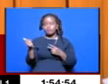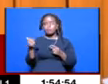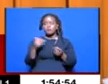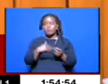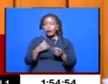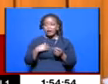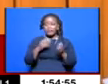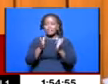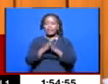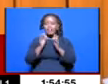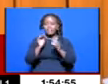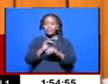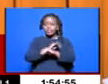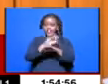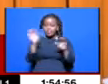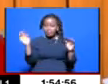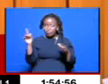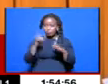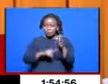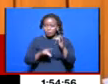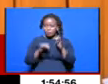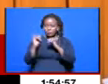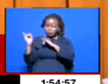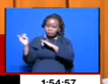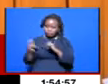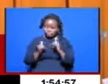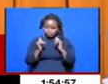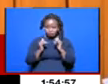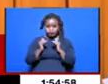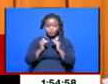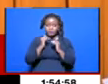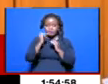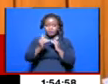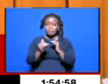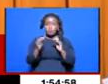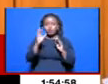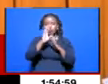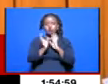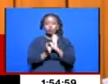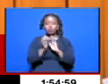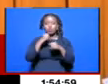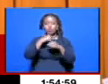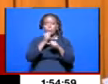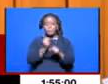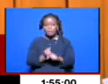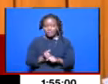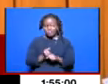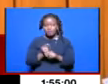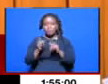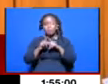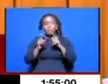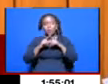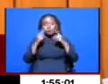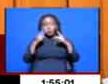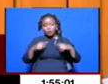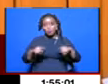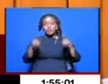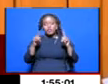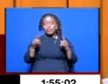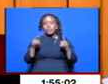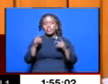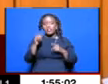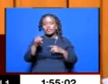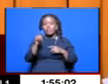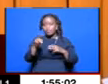declared that the basic steps in constitutional making, they declared the basic steps in the